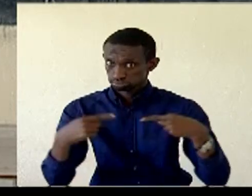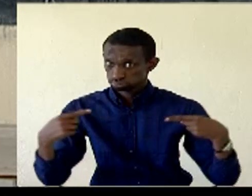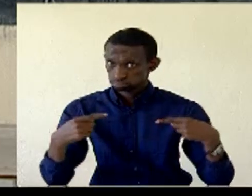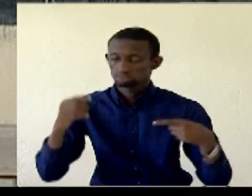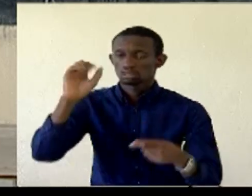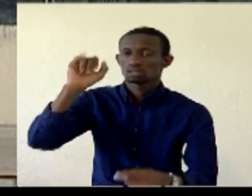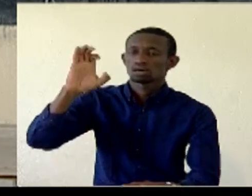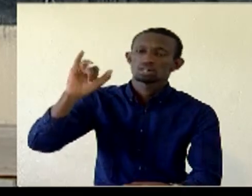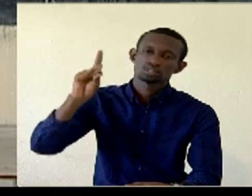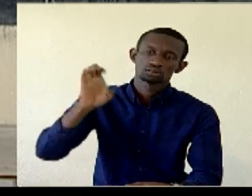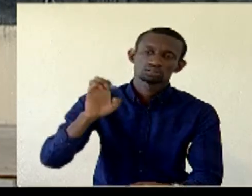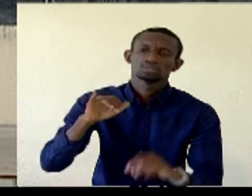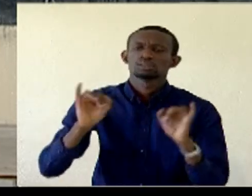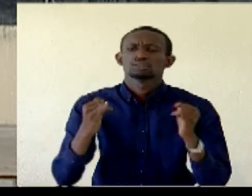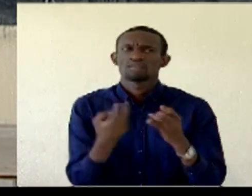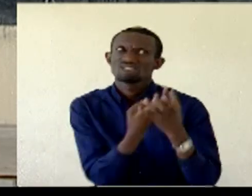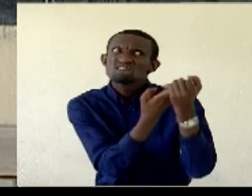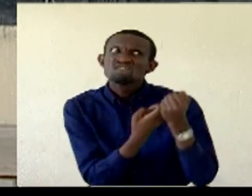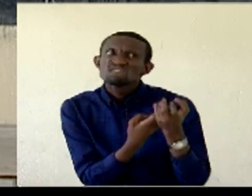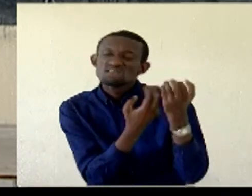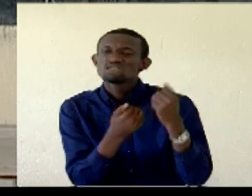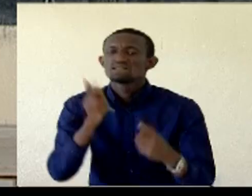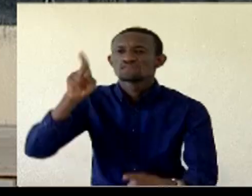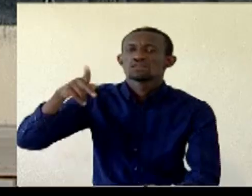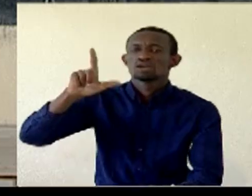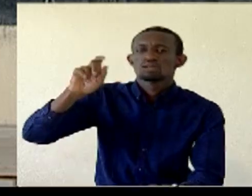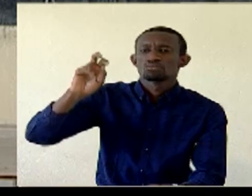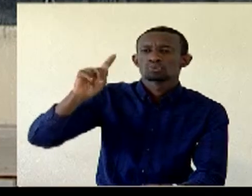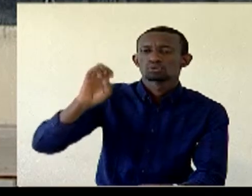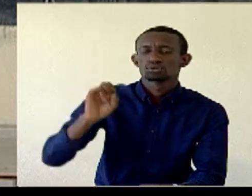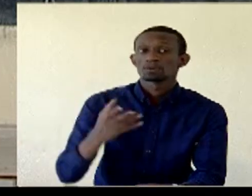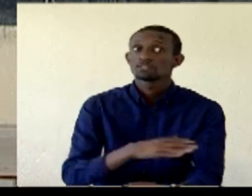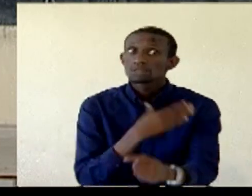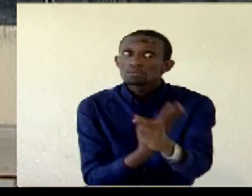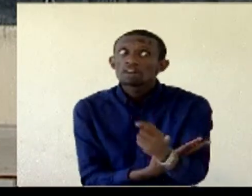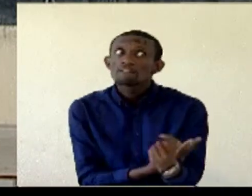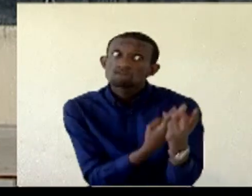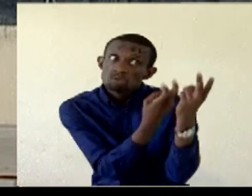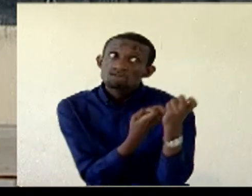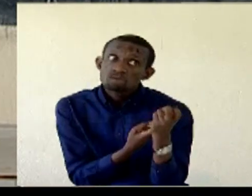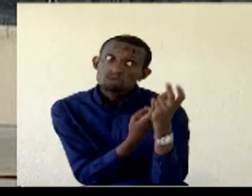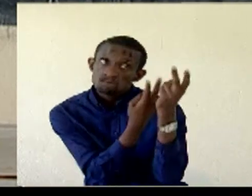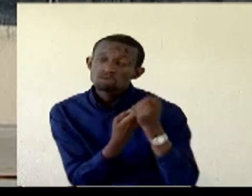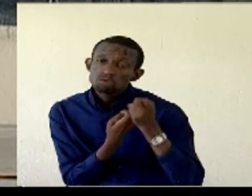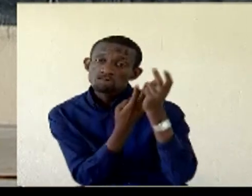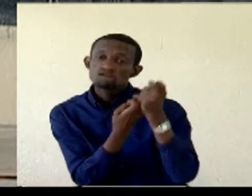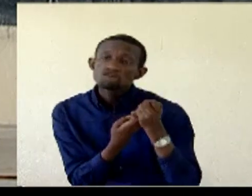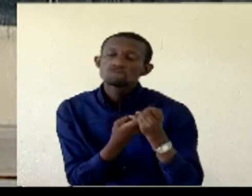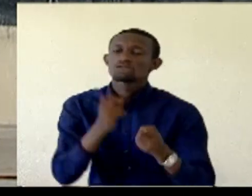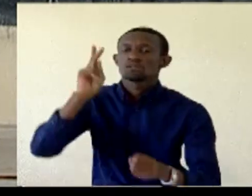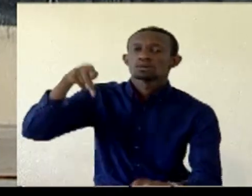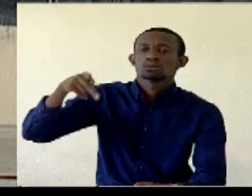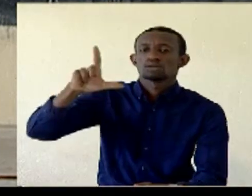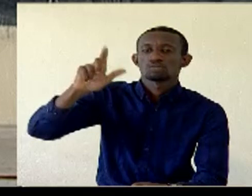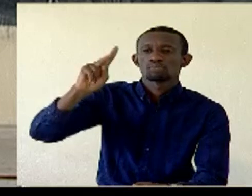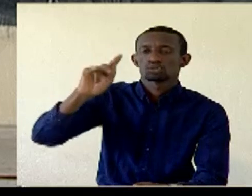to release the proton, that is acidity. Ability to attract the proton, that is